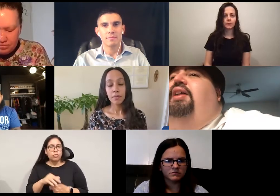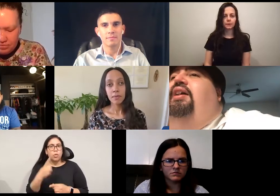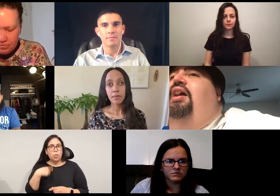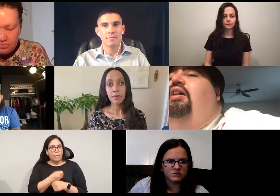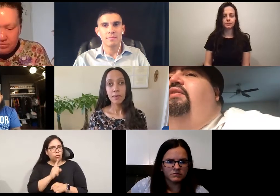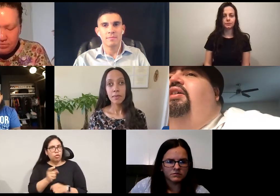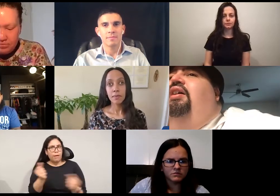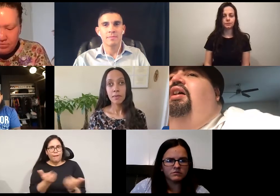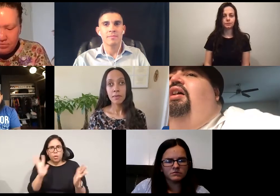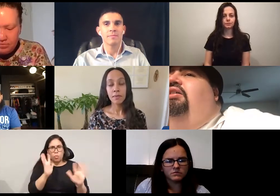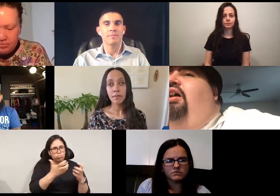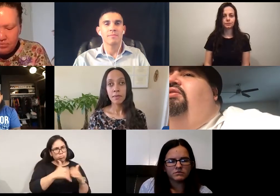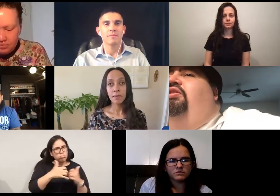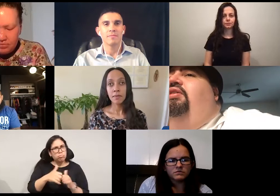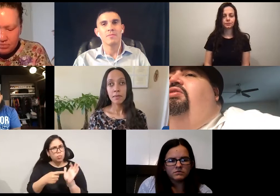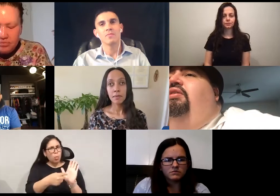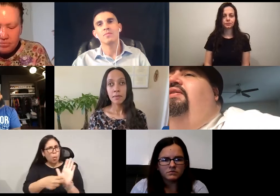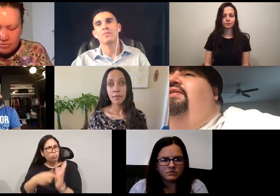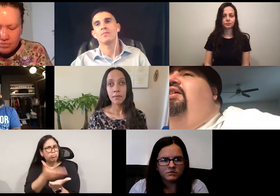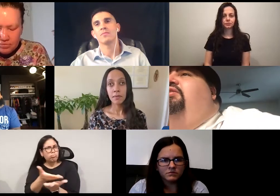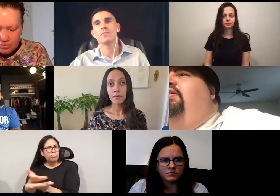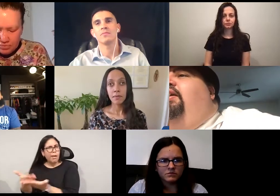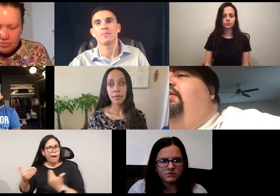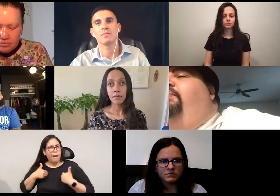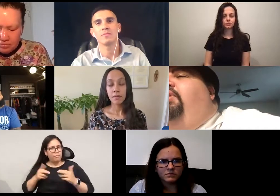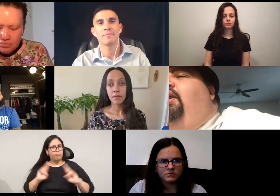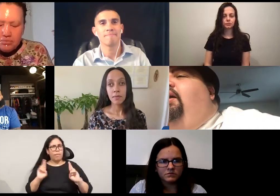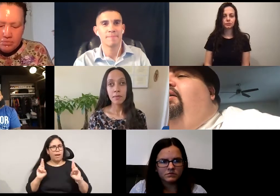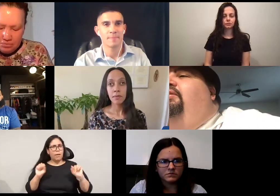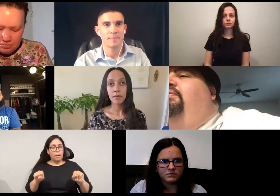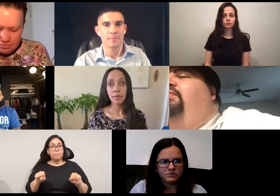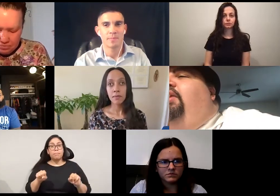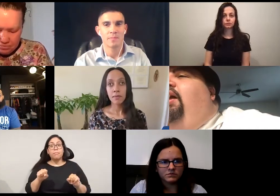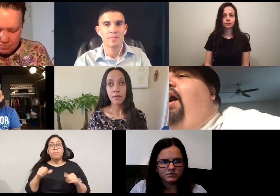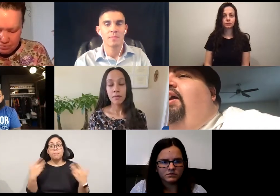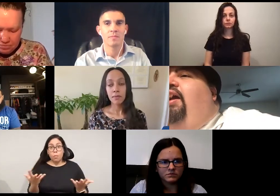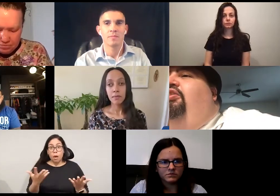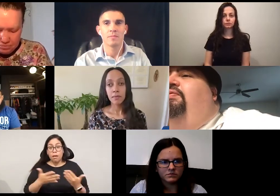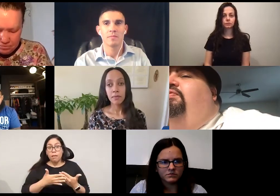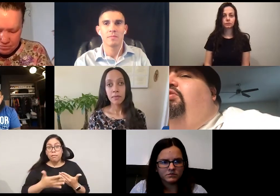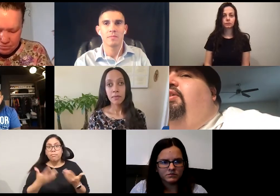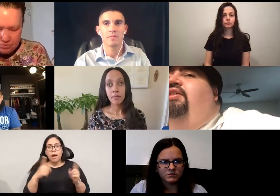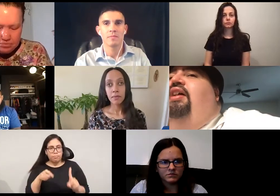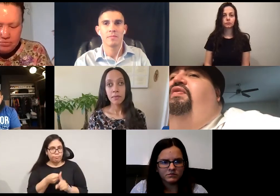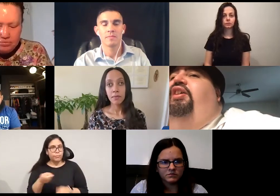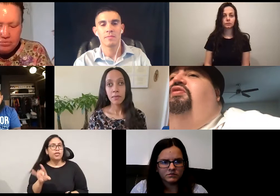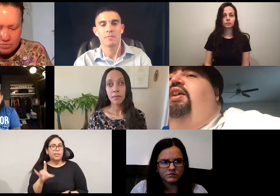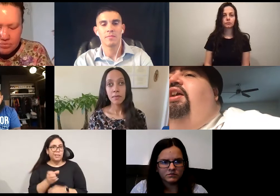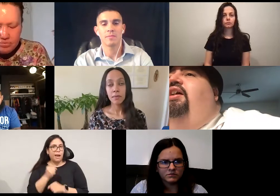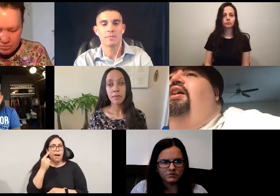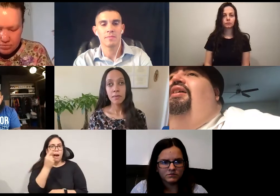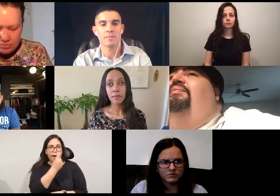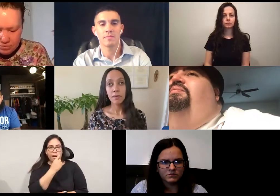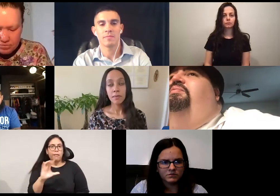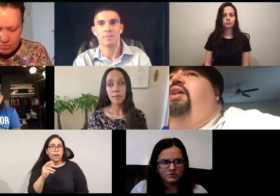aspects would be taken care of. Long story short, she did end up getting the eye cancer, which we successfully